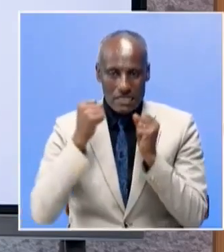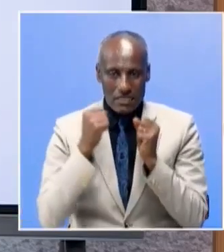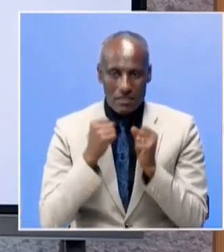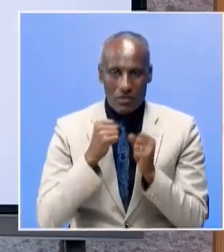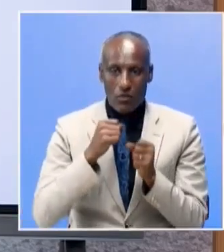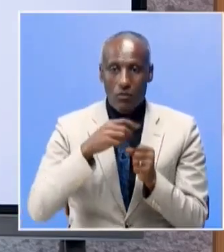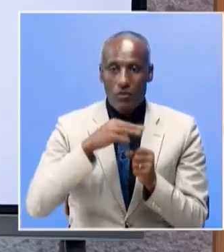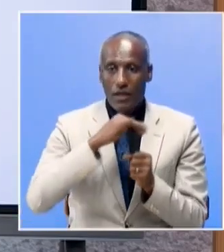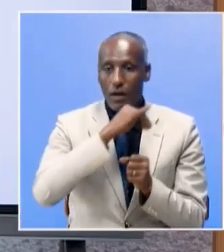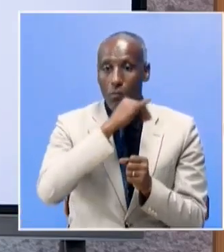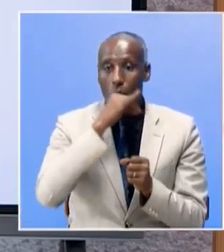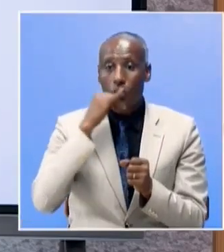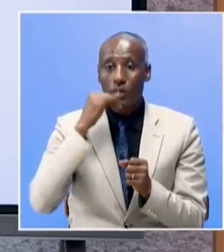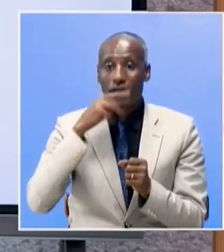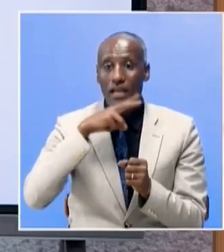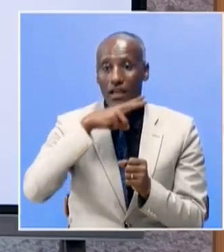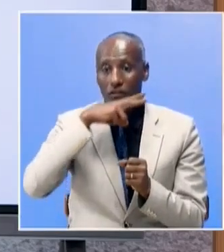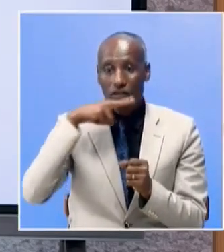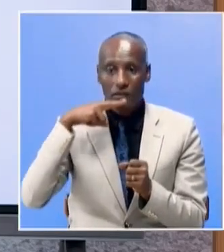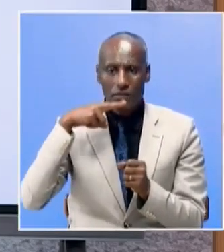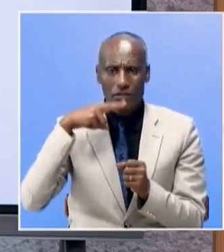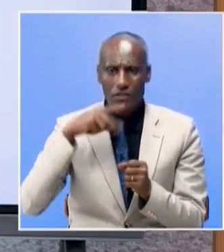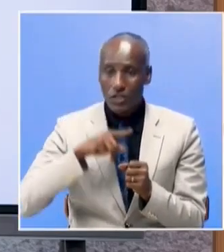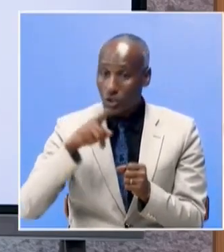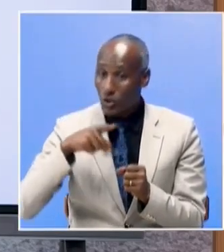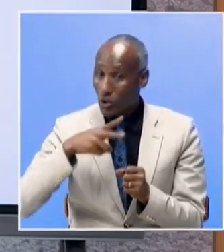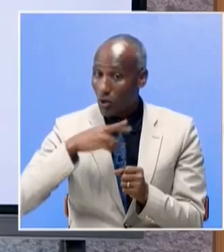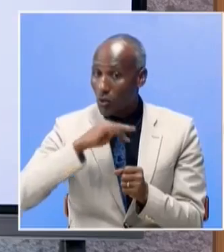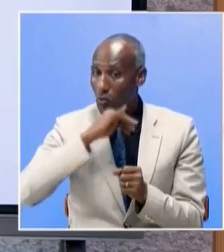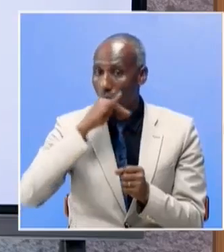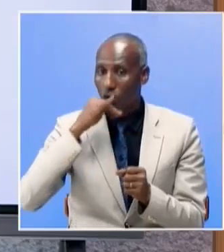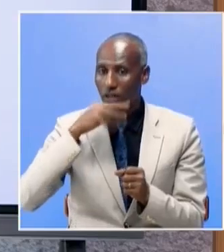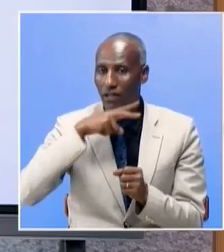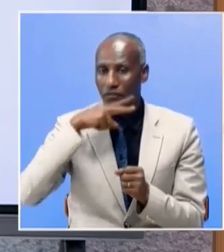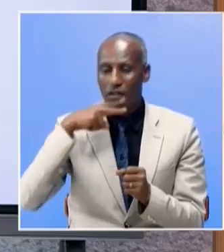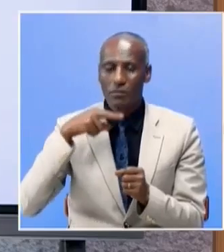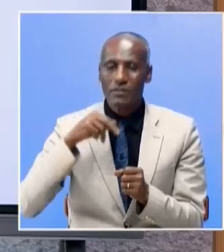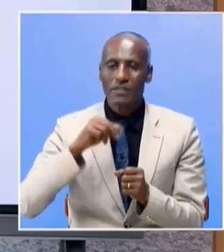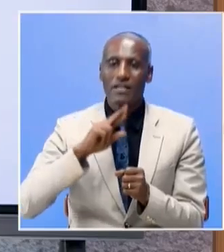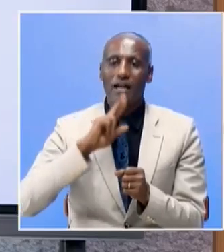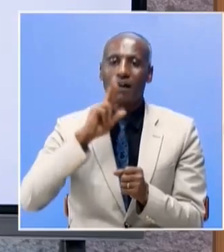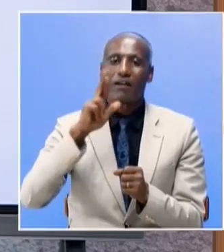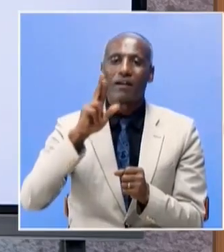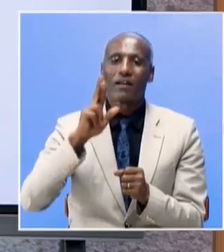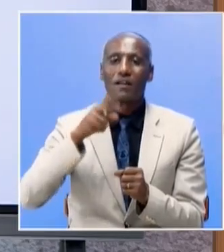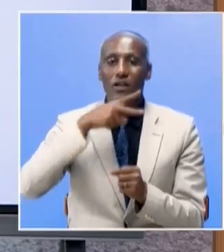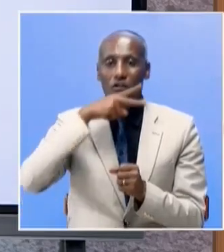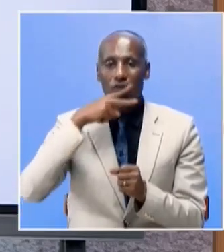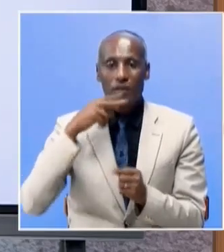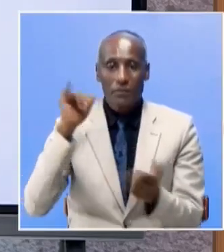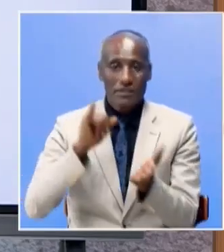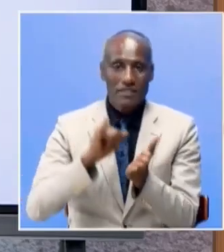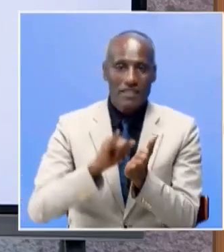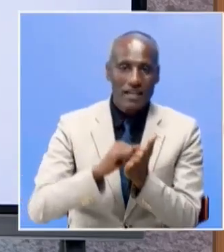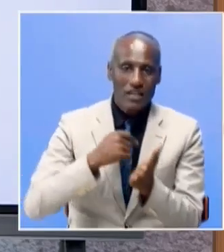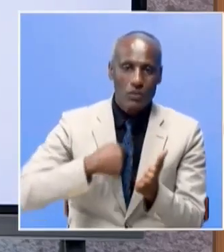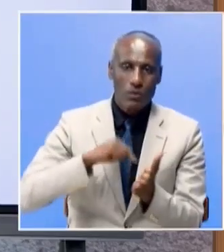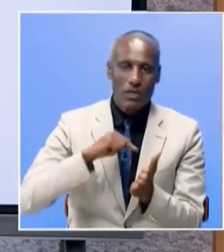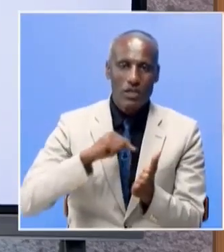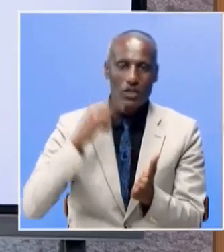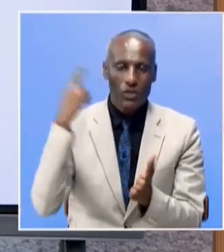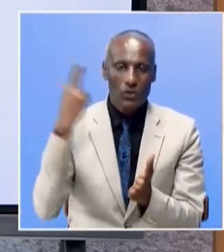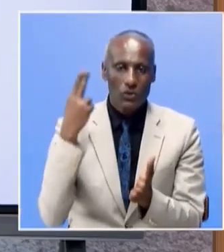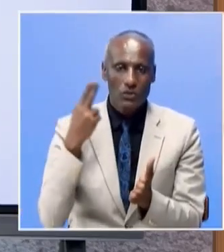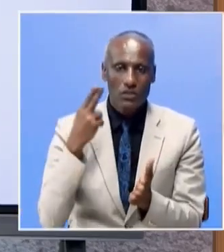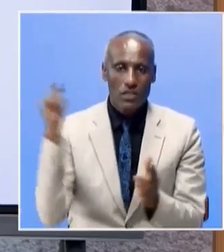modal verbs. Do you know what modal verb means? Modal verbs are the verb that we use to express